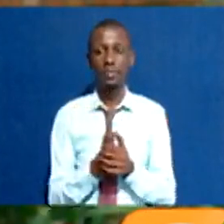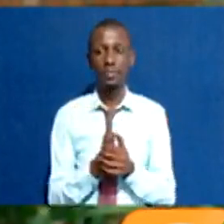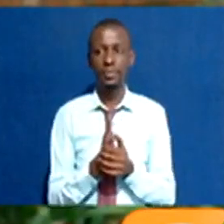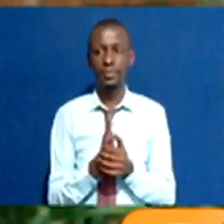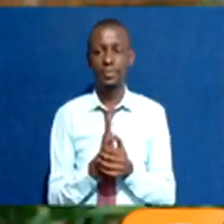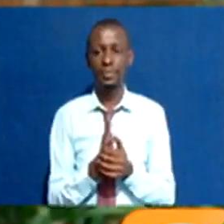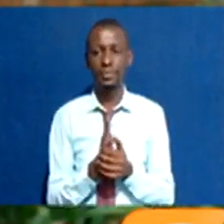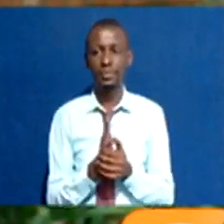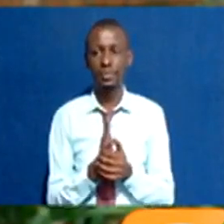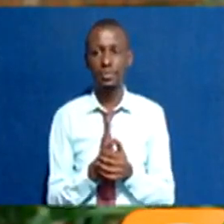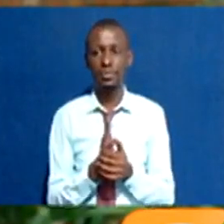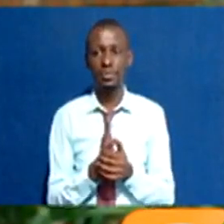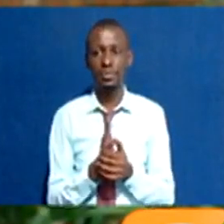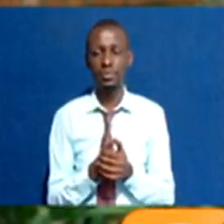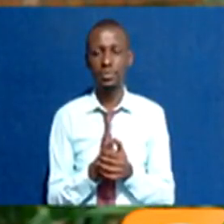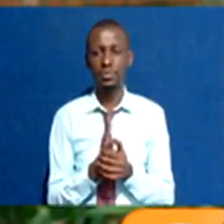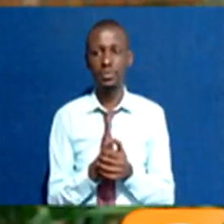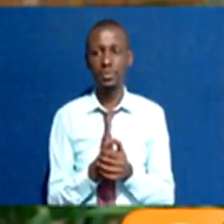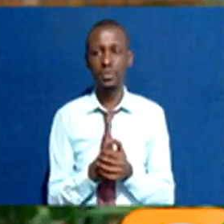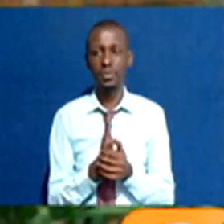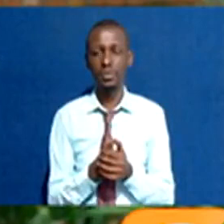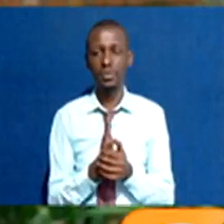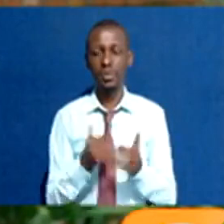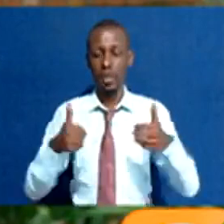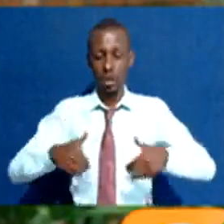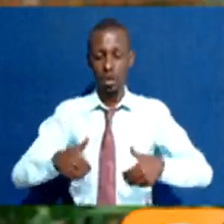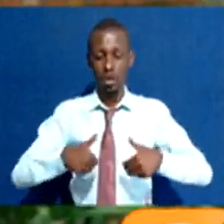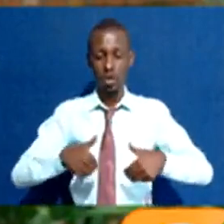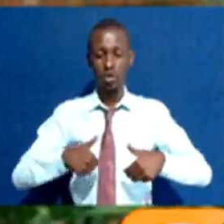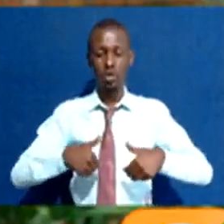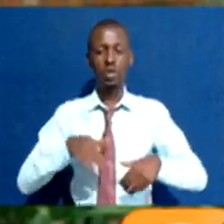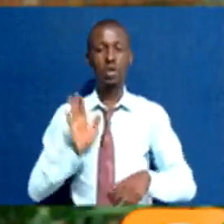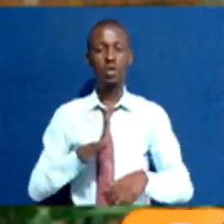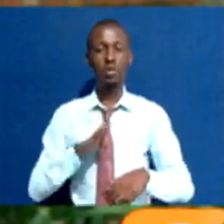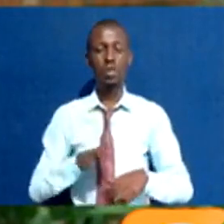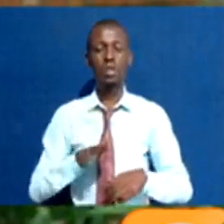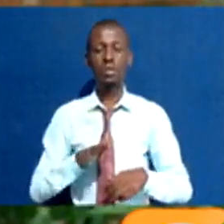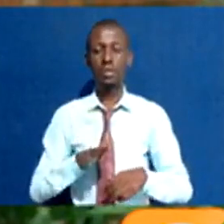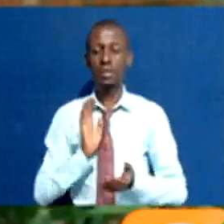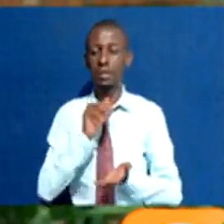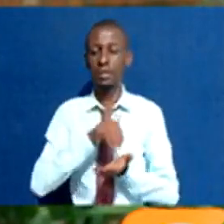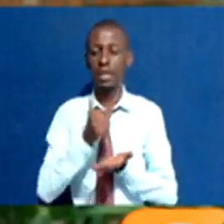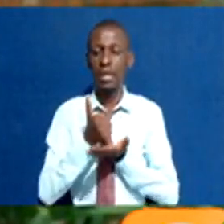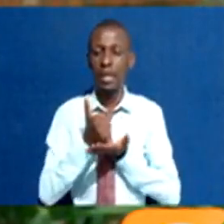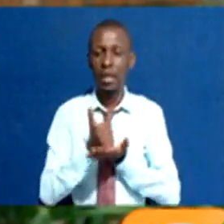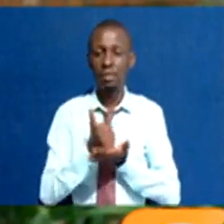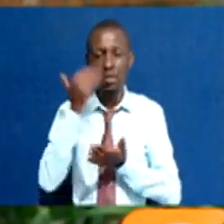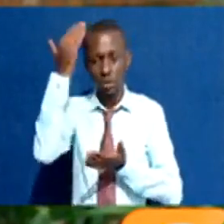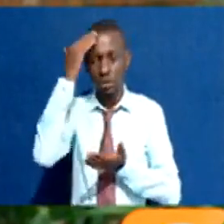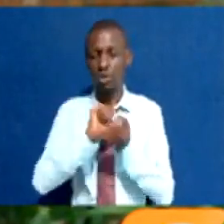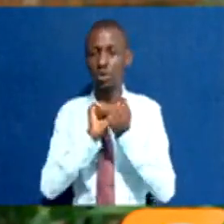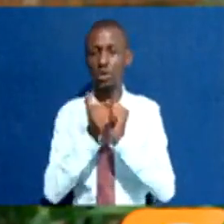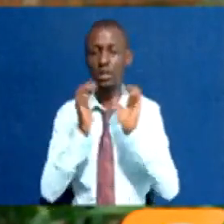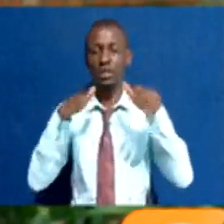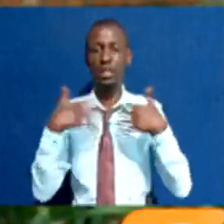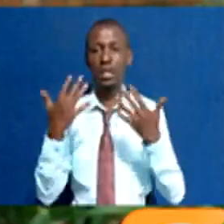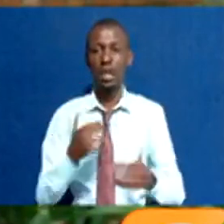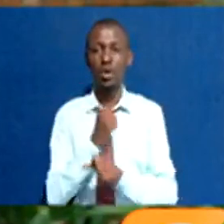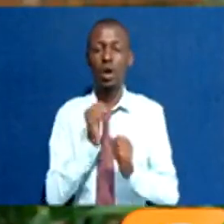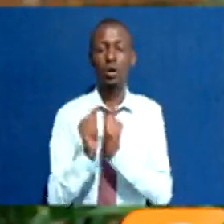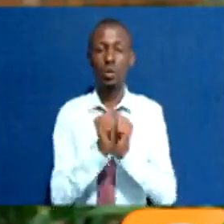called the behavior change interventions through youth and women quality centers. These quality centers work with